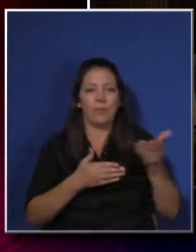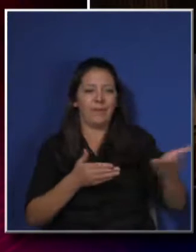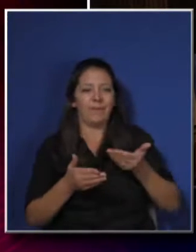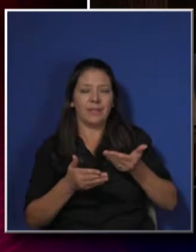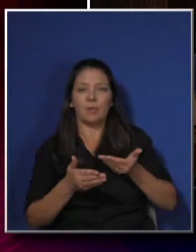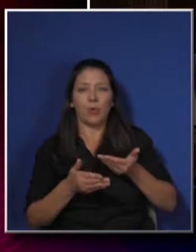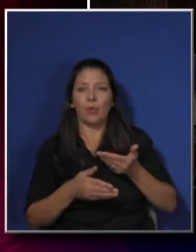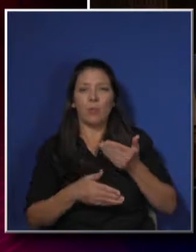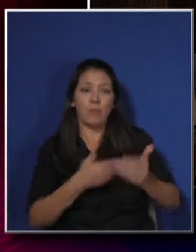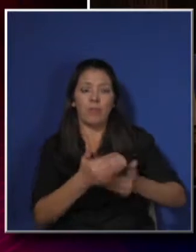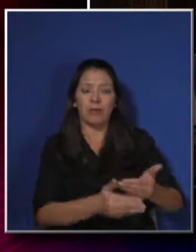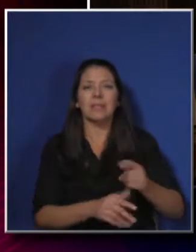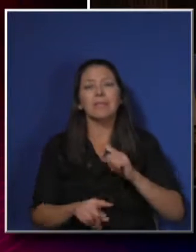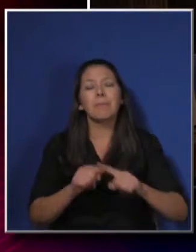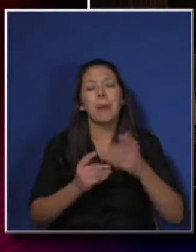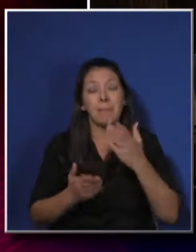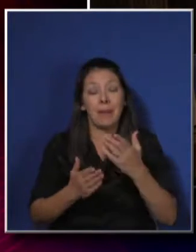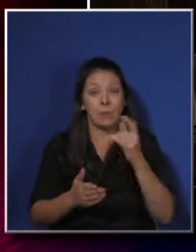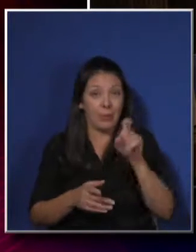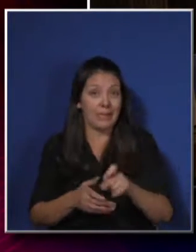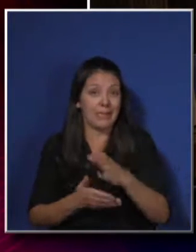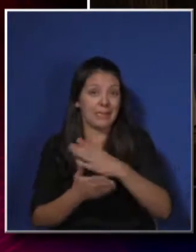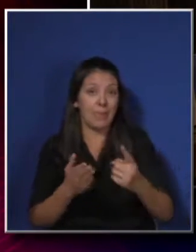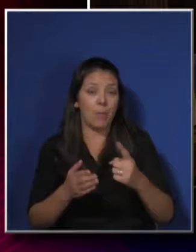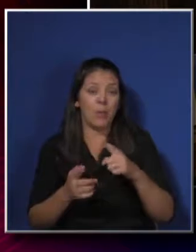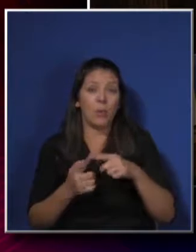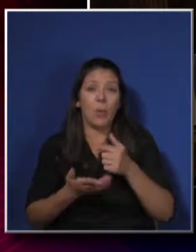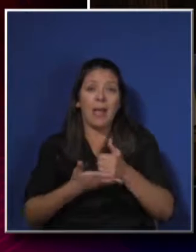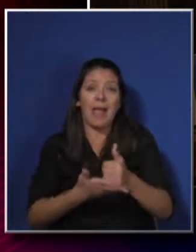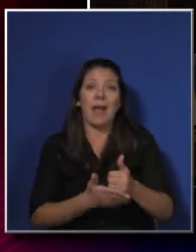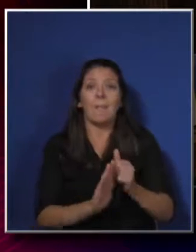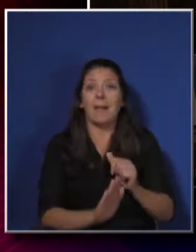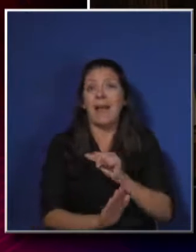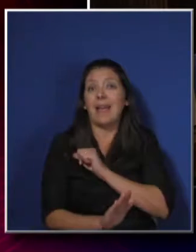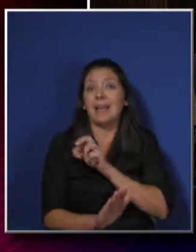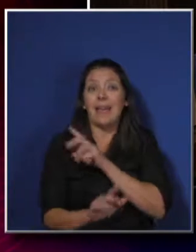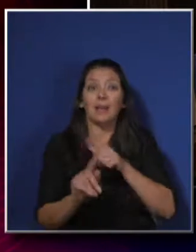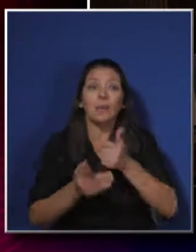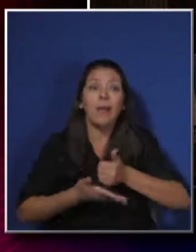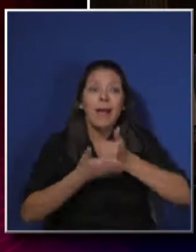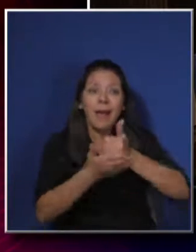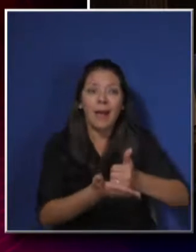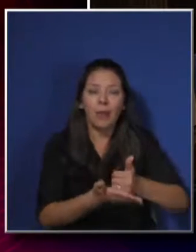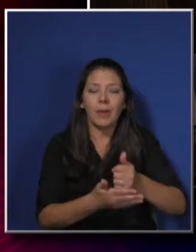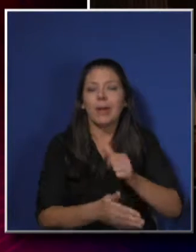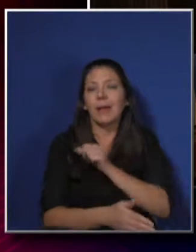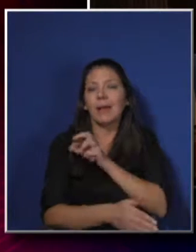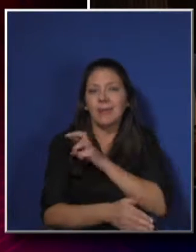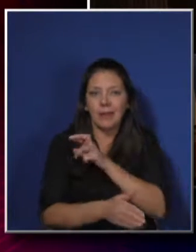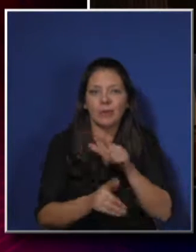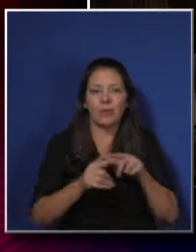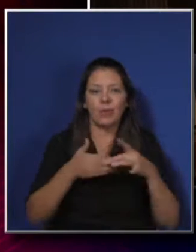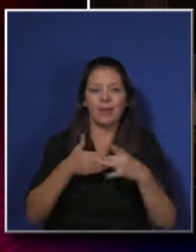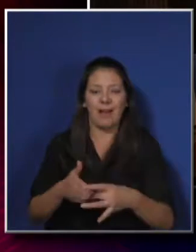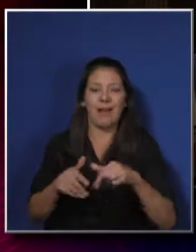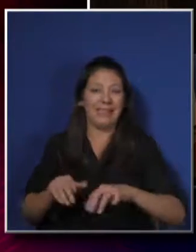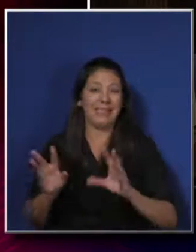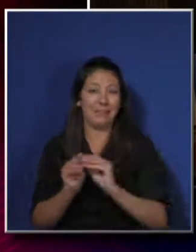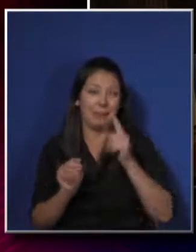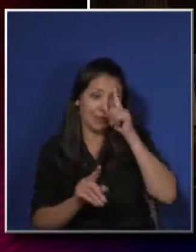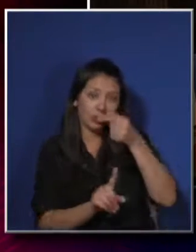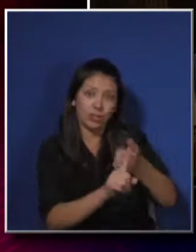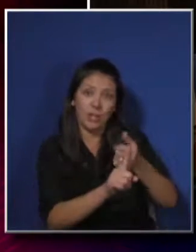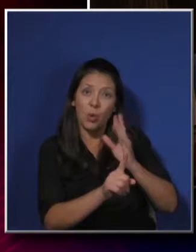do need some outside help to help Annette to prepare for and help Annette guide us through these meetings, because Annette is the one who's going to be implementing the strategic